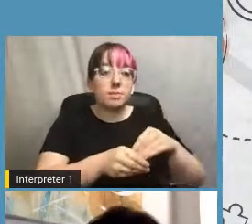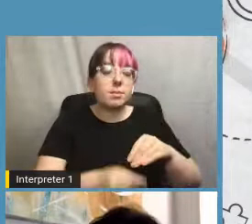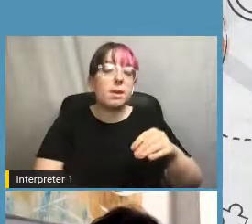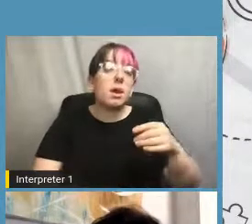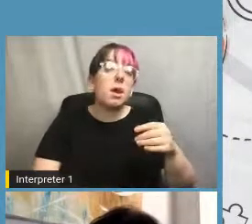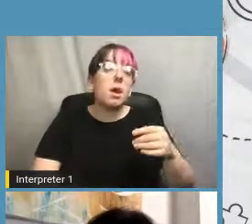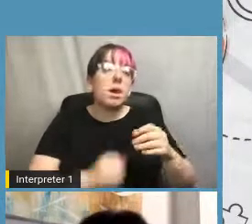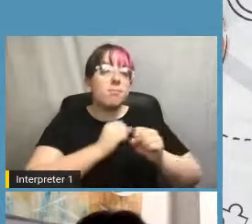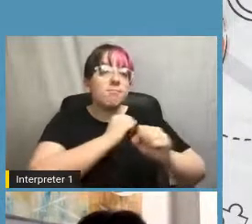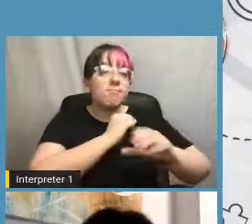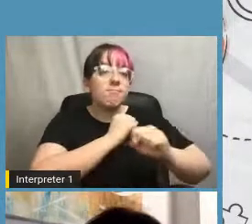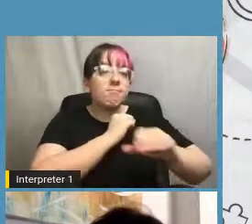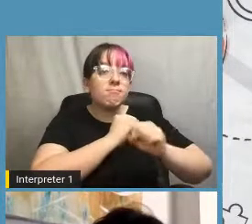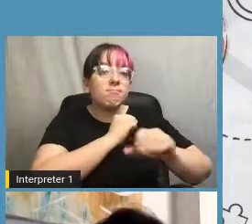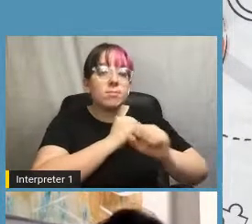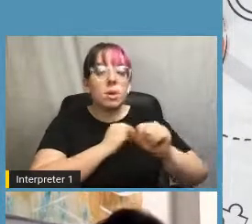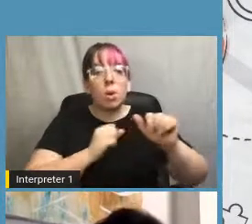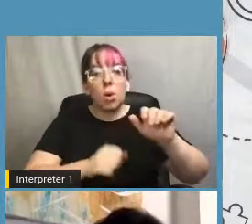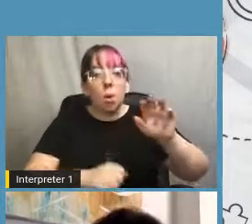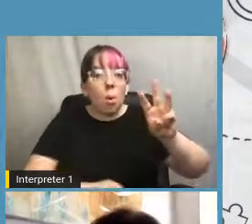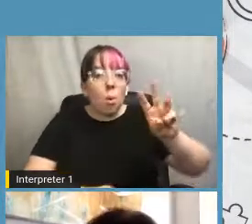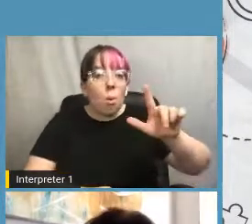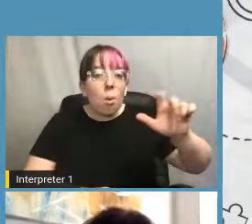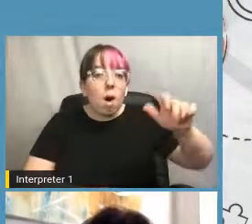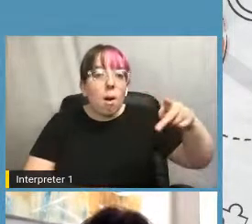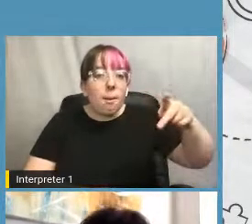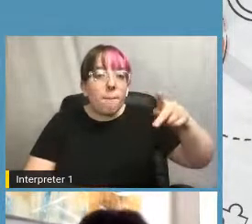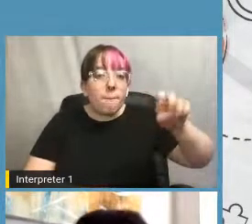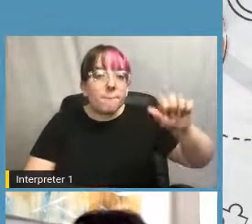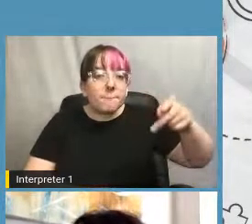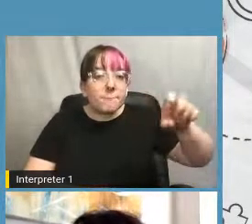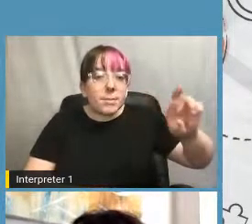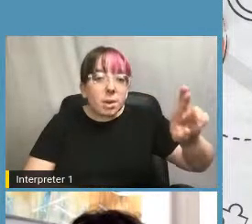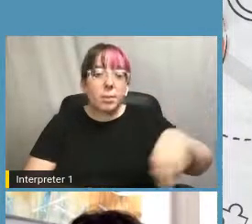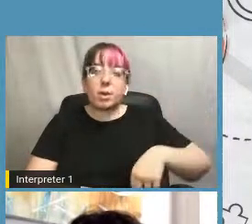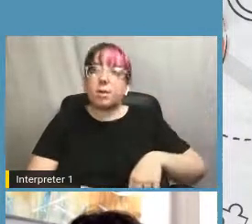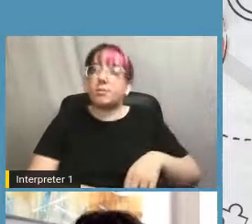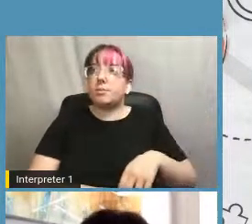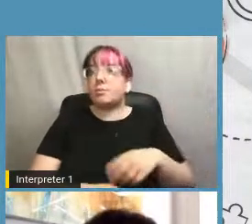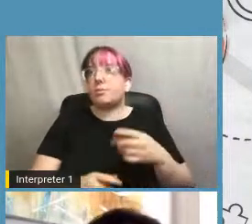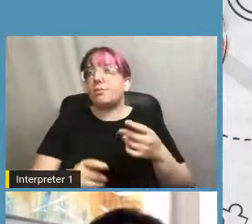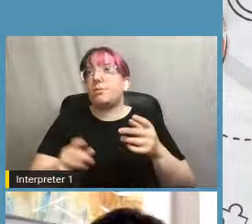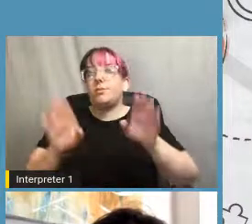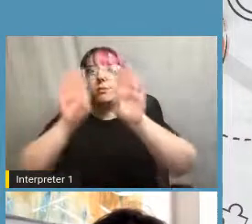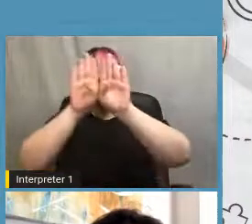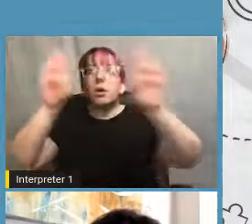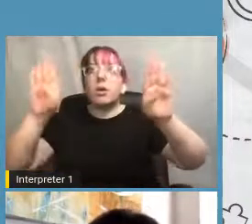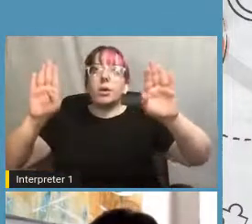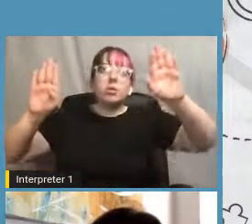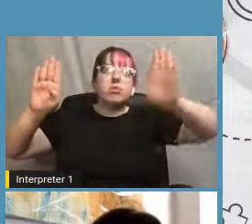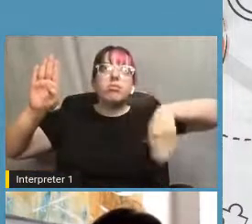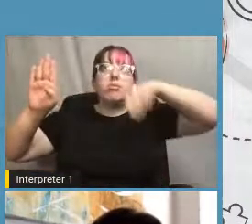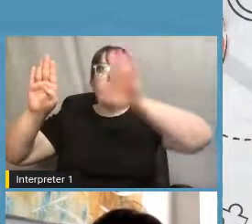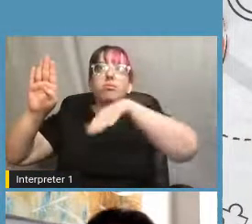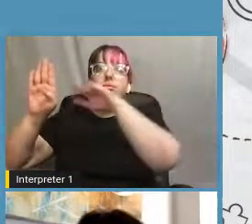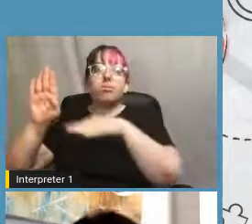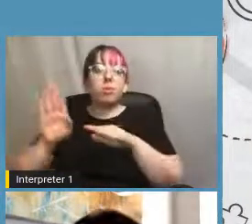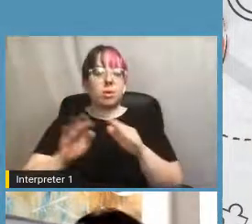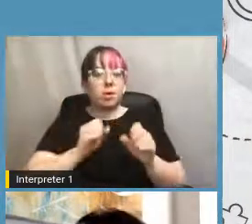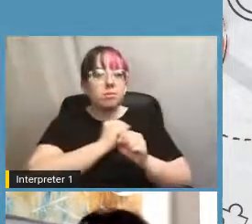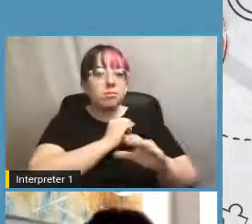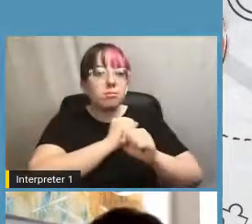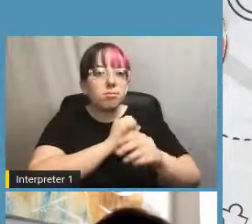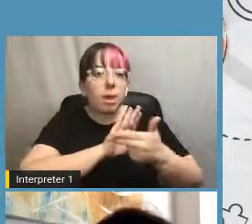generating wallpapers for the walls you're using, or generating the labels, the